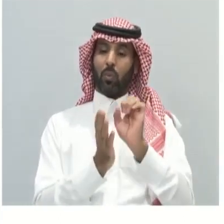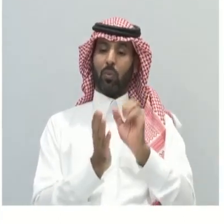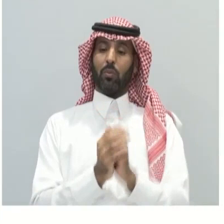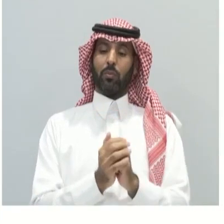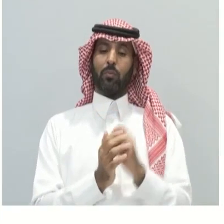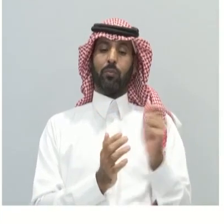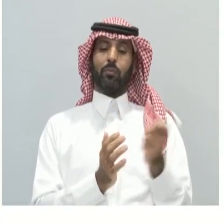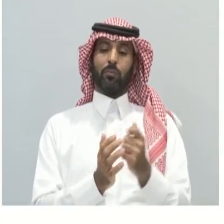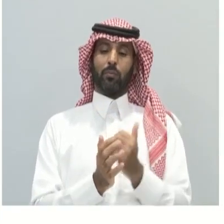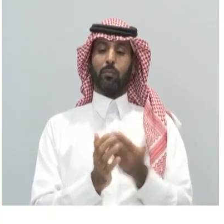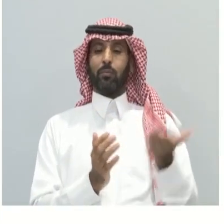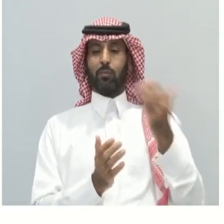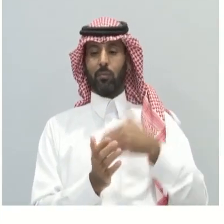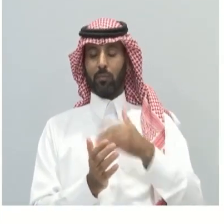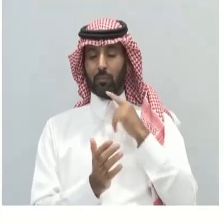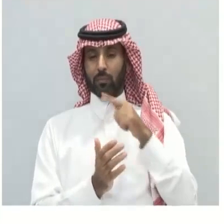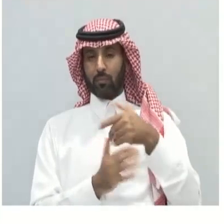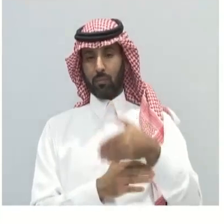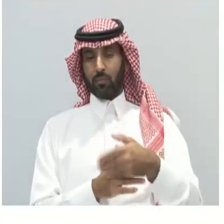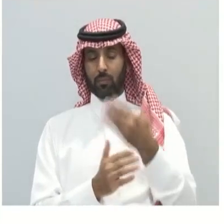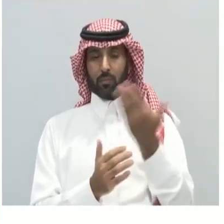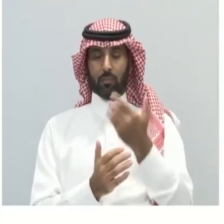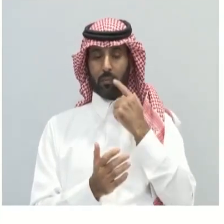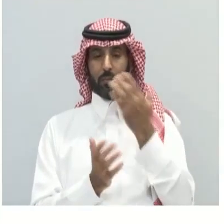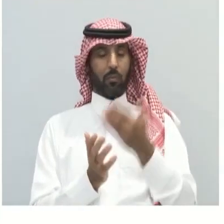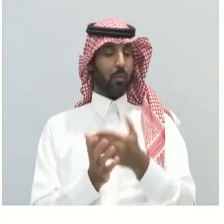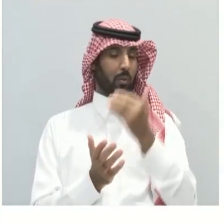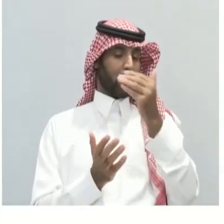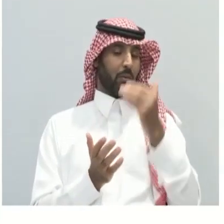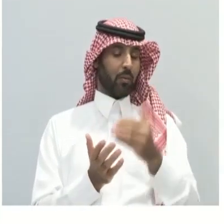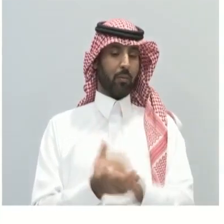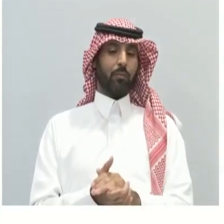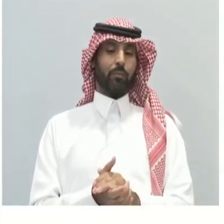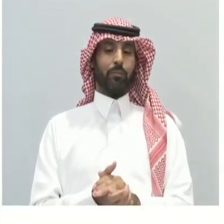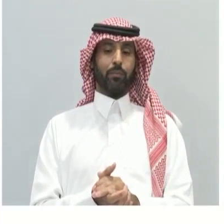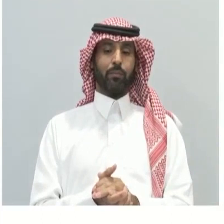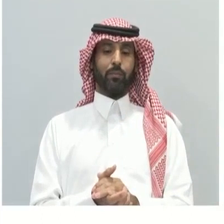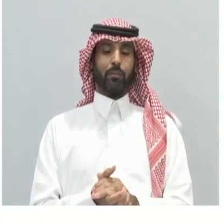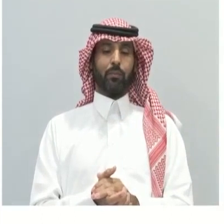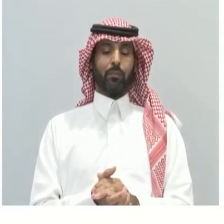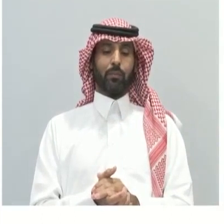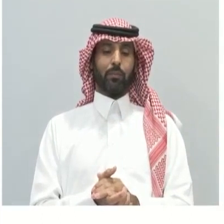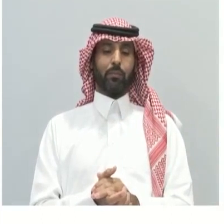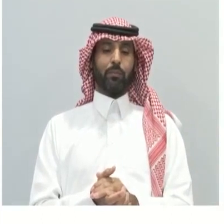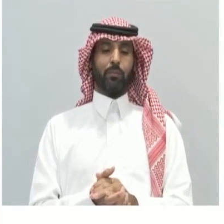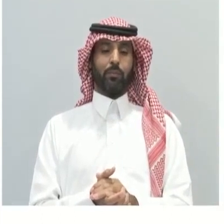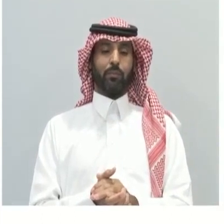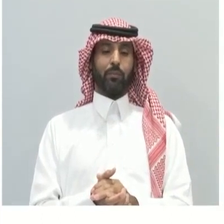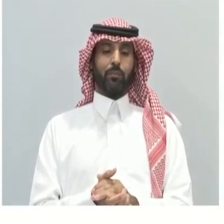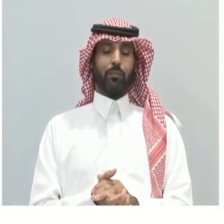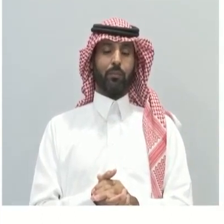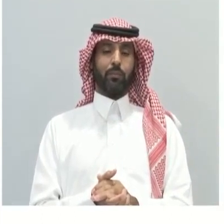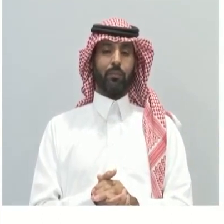next lesson, in the reading lesson. We will find them in these sentences. The word